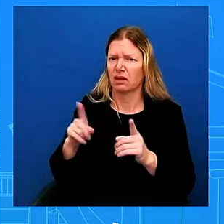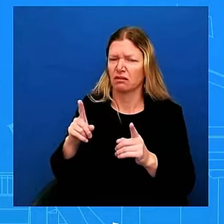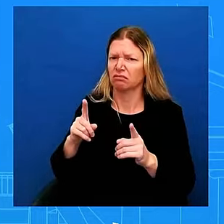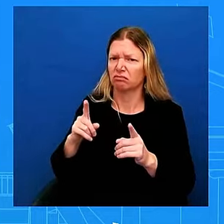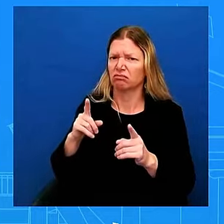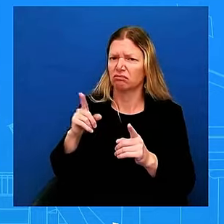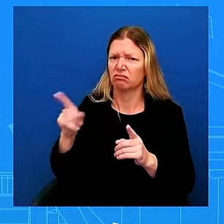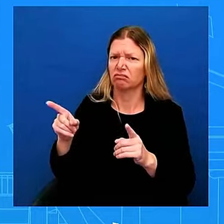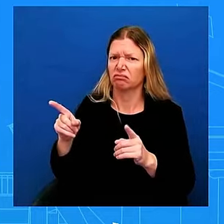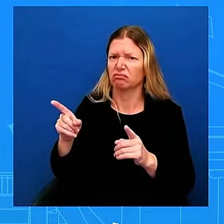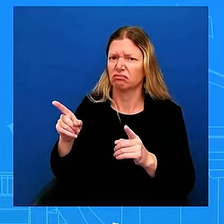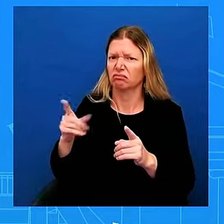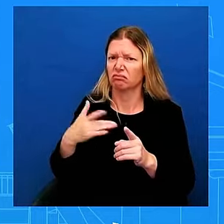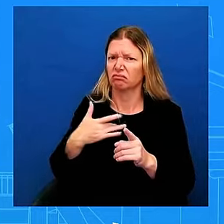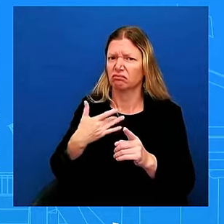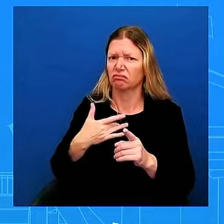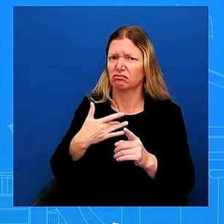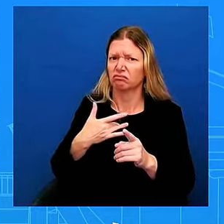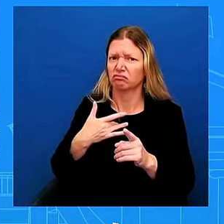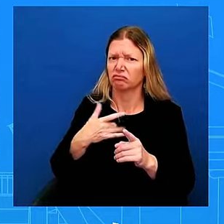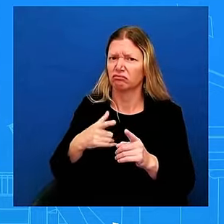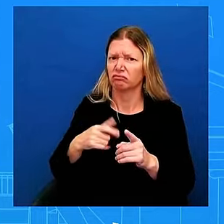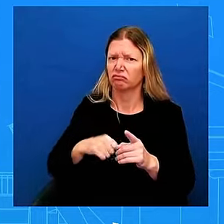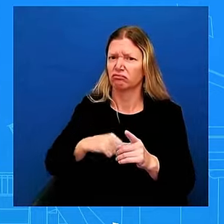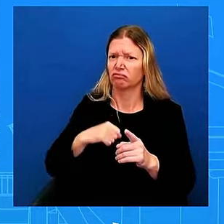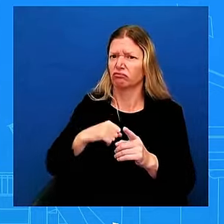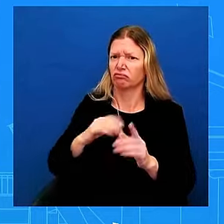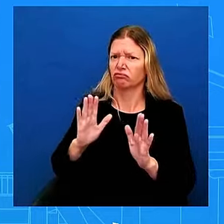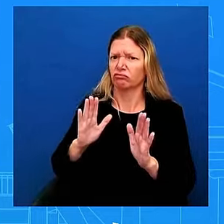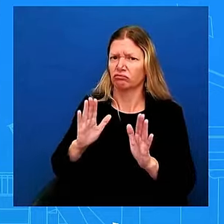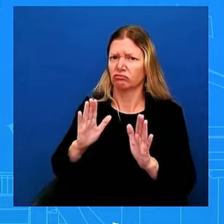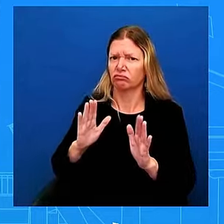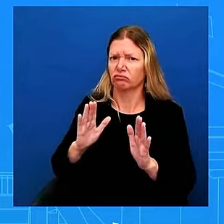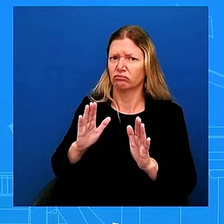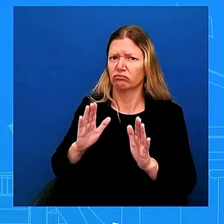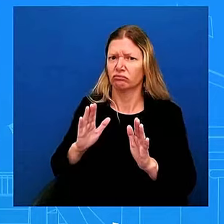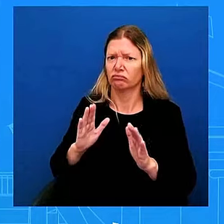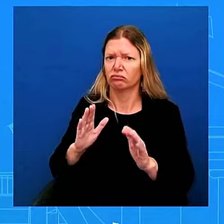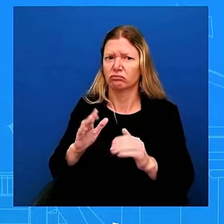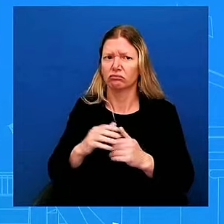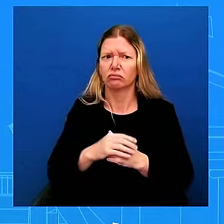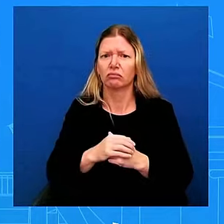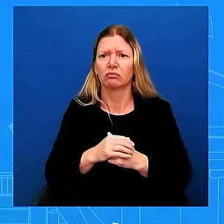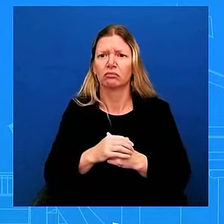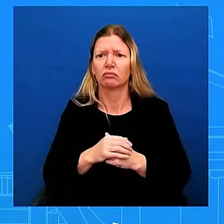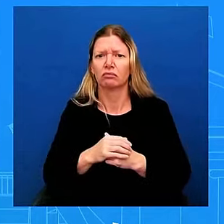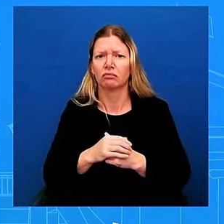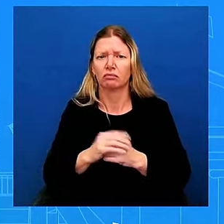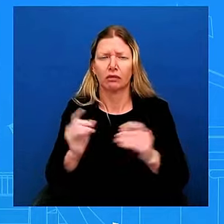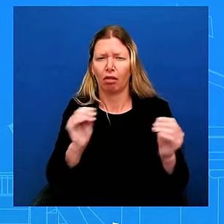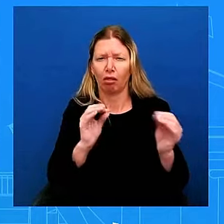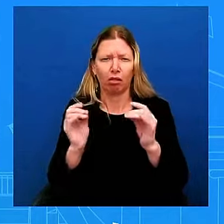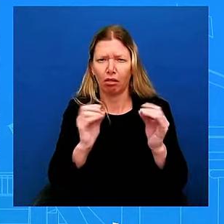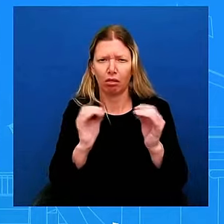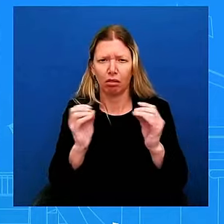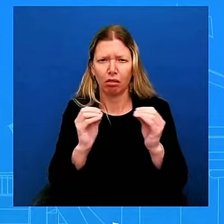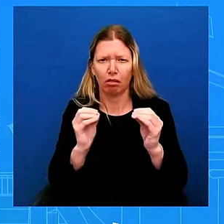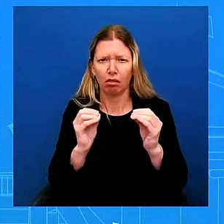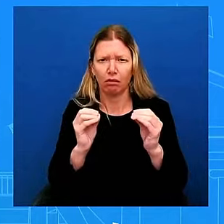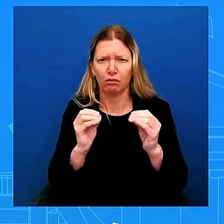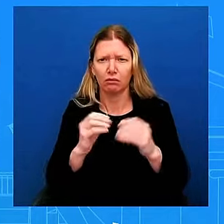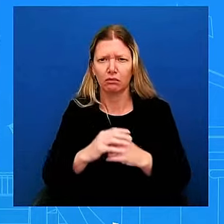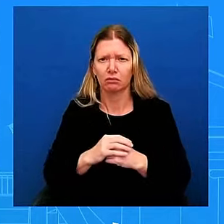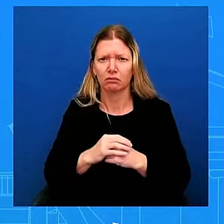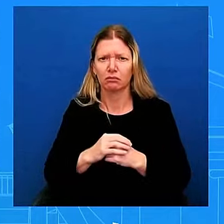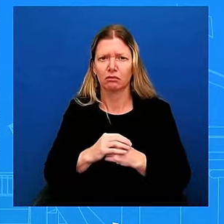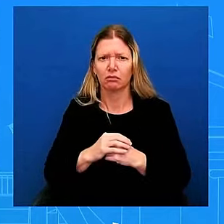that when it's my turn. Go ahead. Hi, Secretary. Thank you. Can you speak to any enhancements to the President's